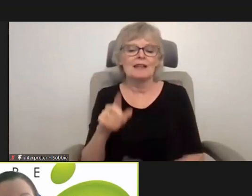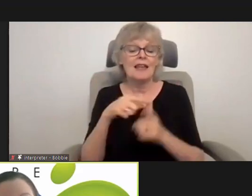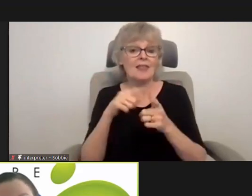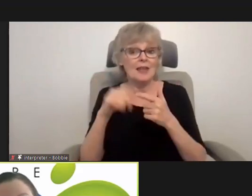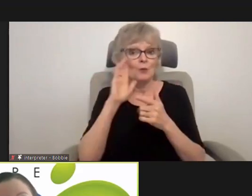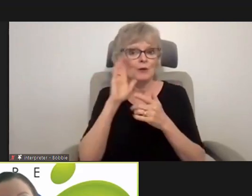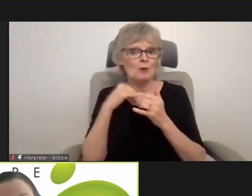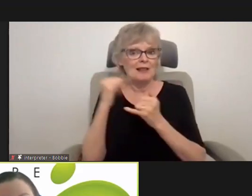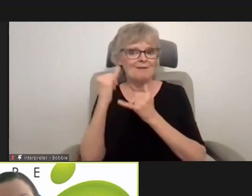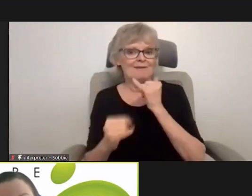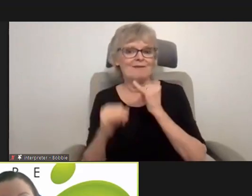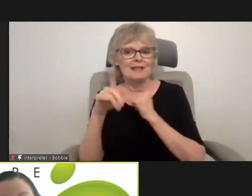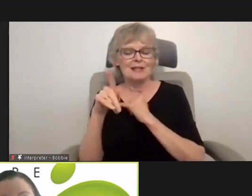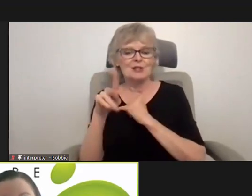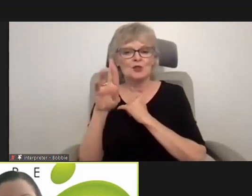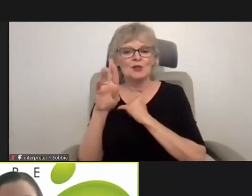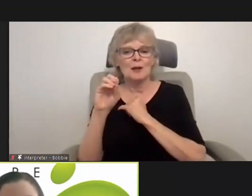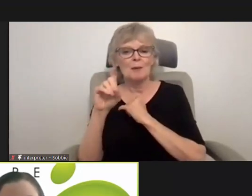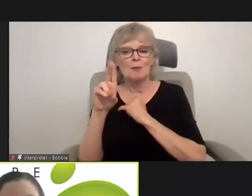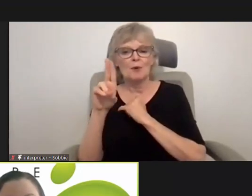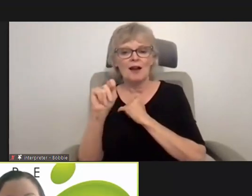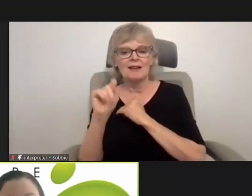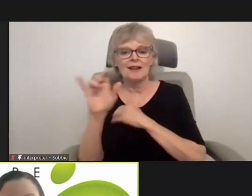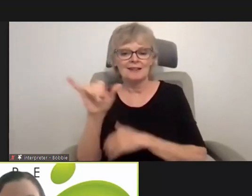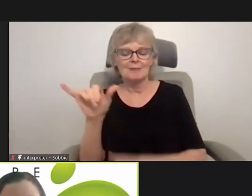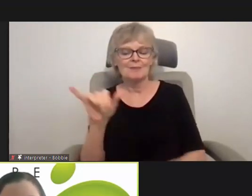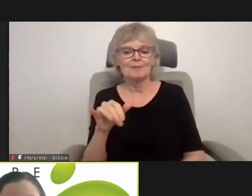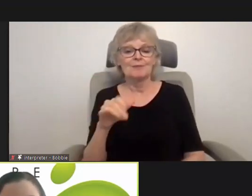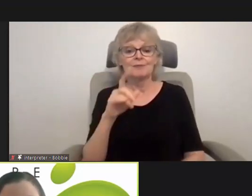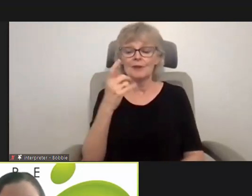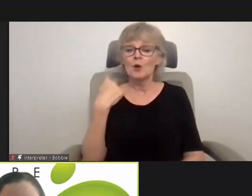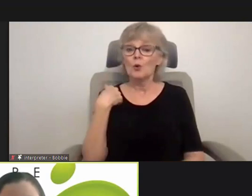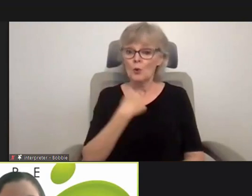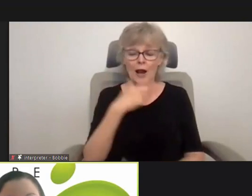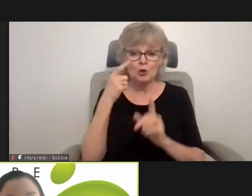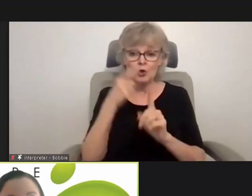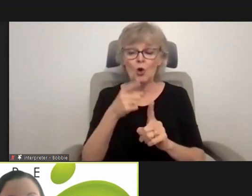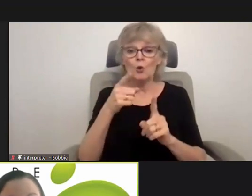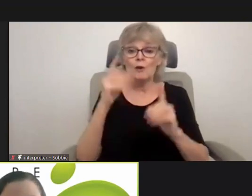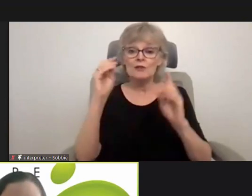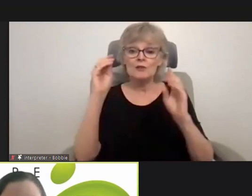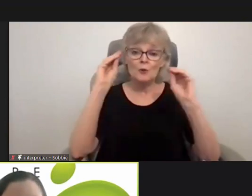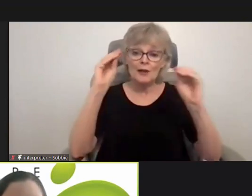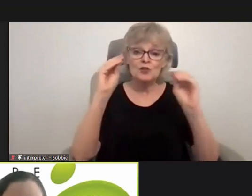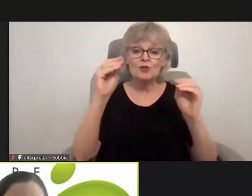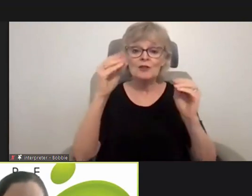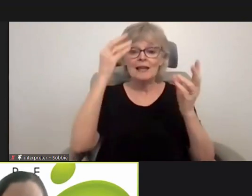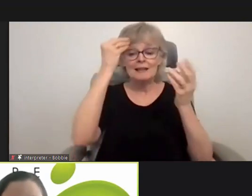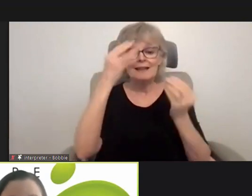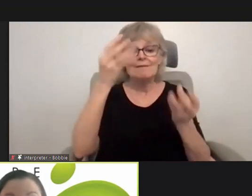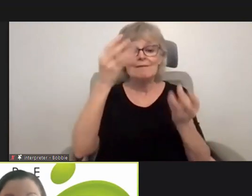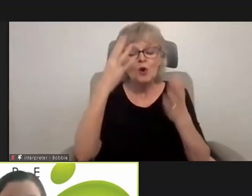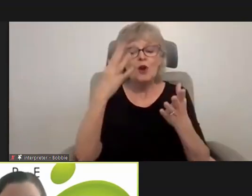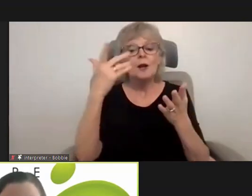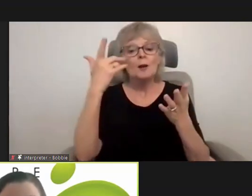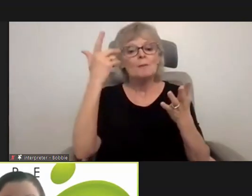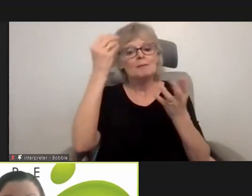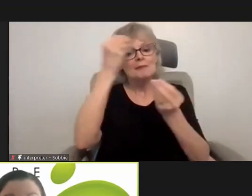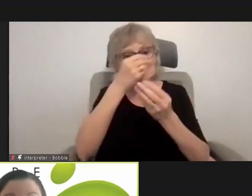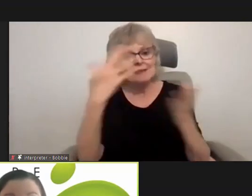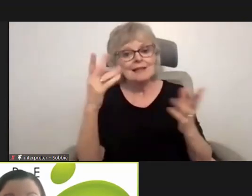able to pivot the intent of the day, which was to educate, inform, and let people know,